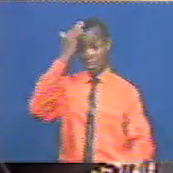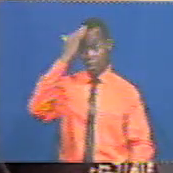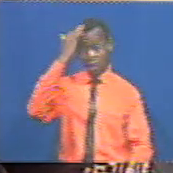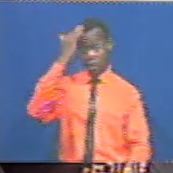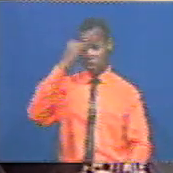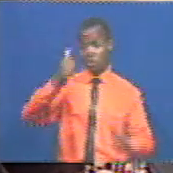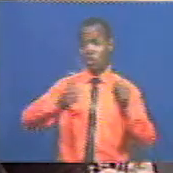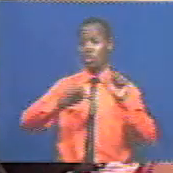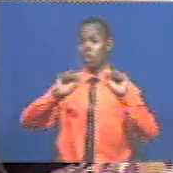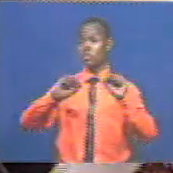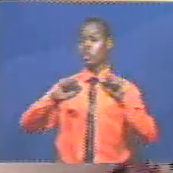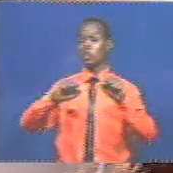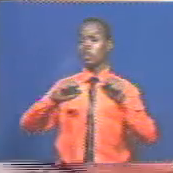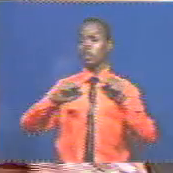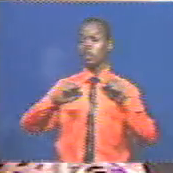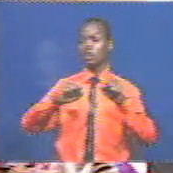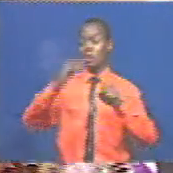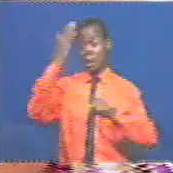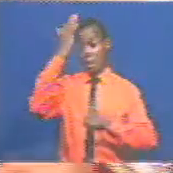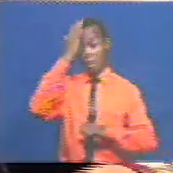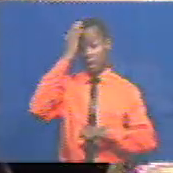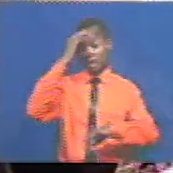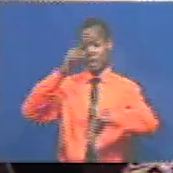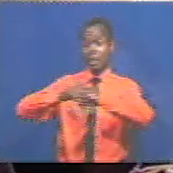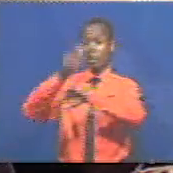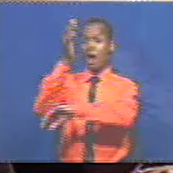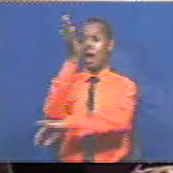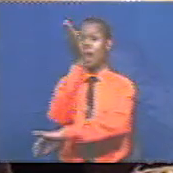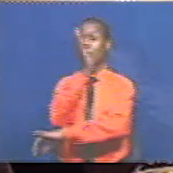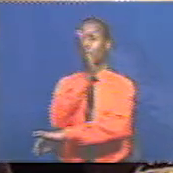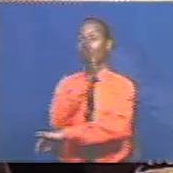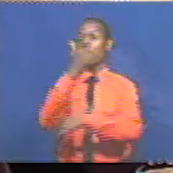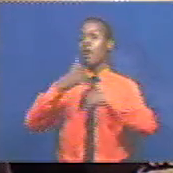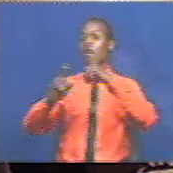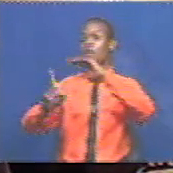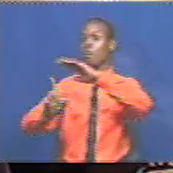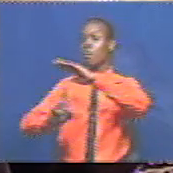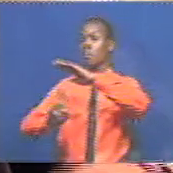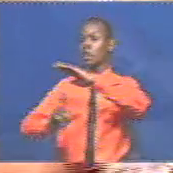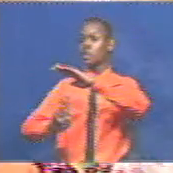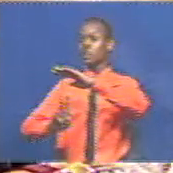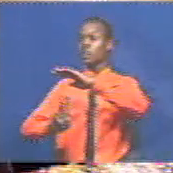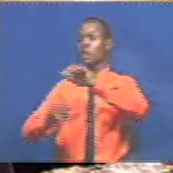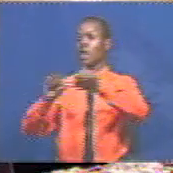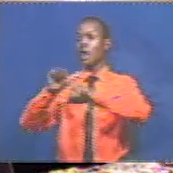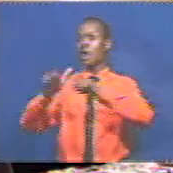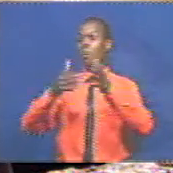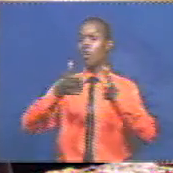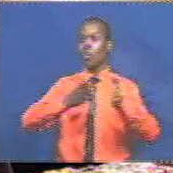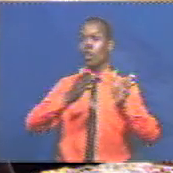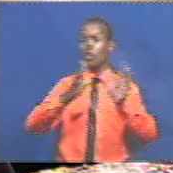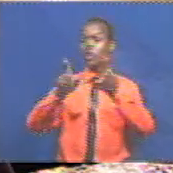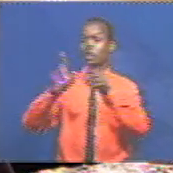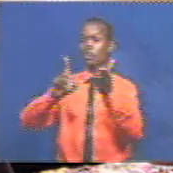can look at it it is on Monday afternoon there will be a we call it a ministry Roundtable on infrastructure cities and local